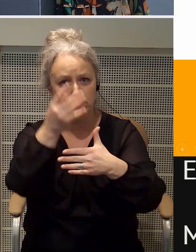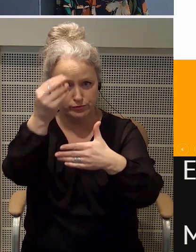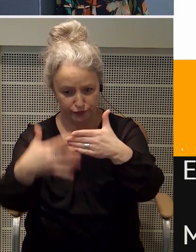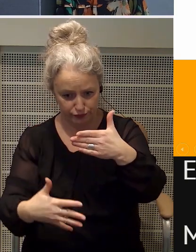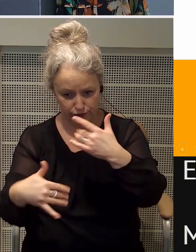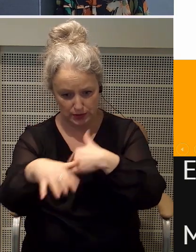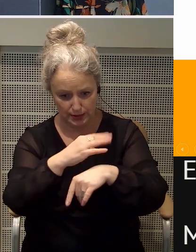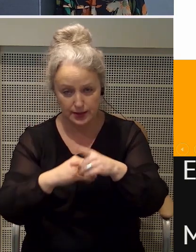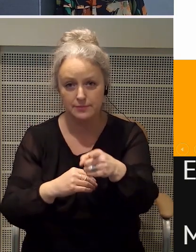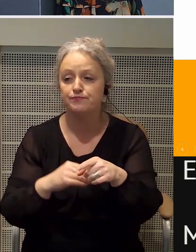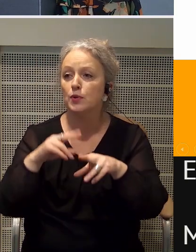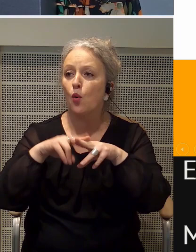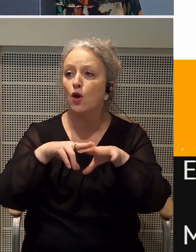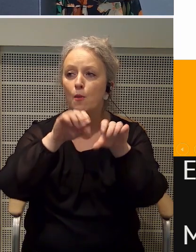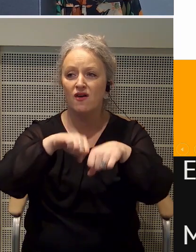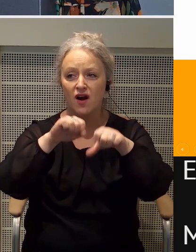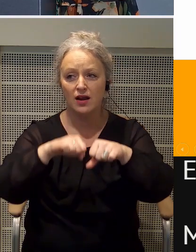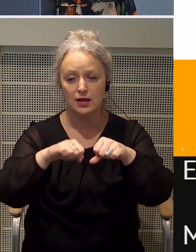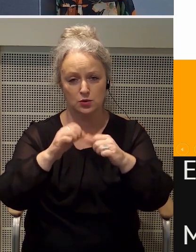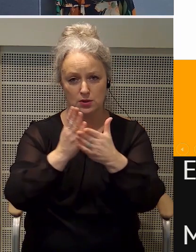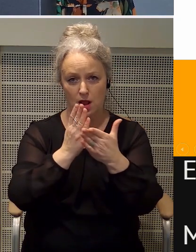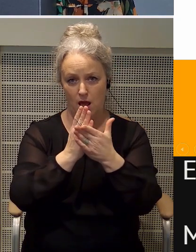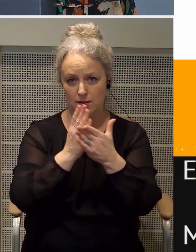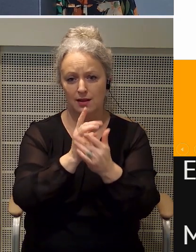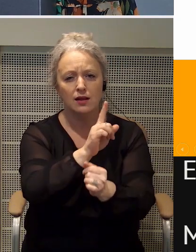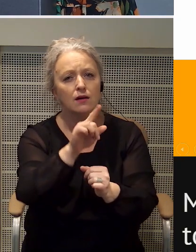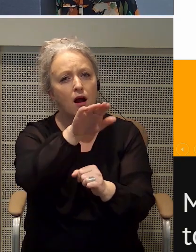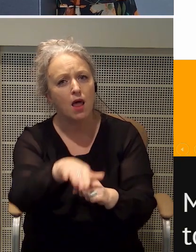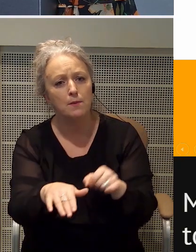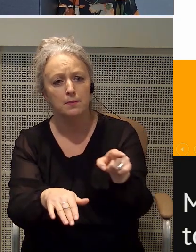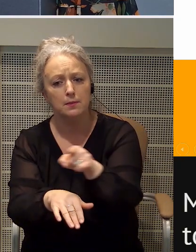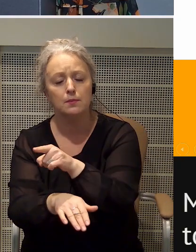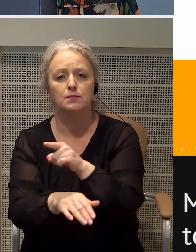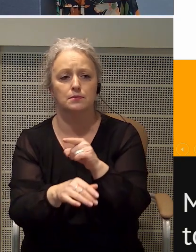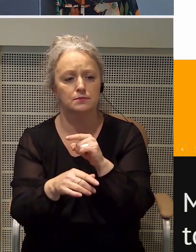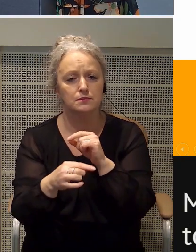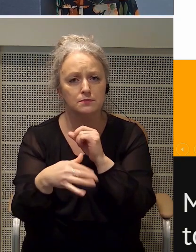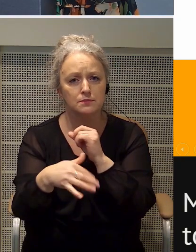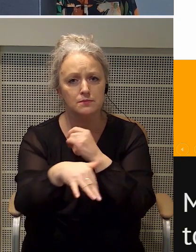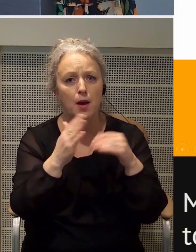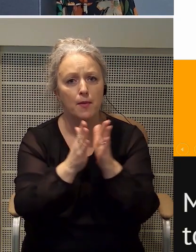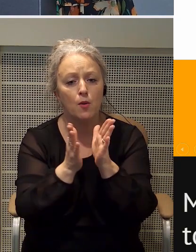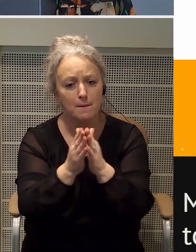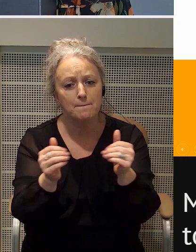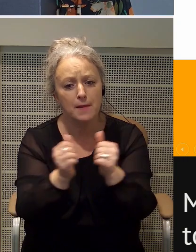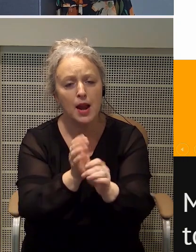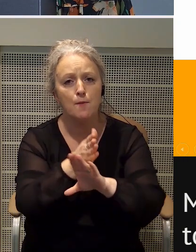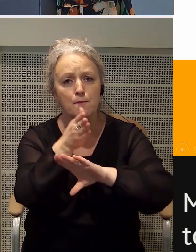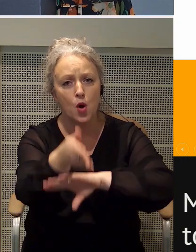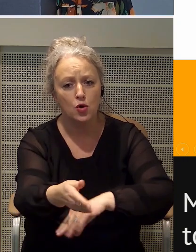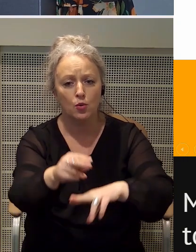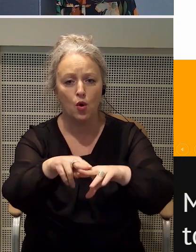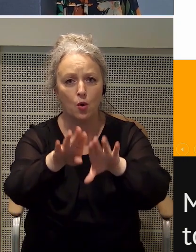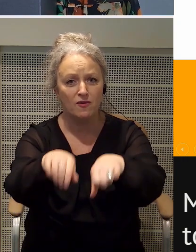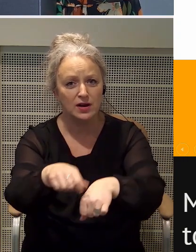I wanted to show here in this table uh, is also the support we get from the